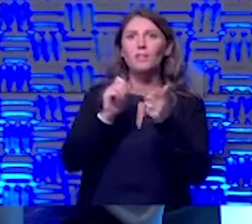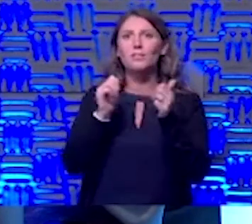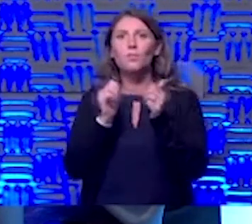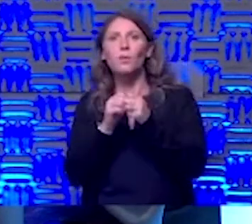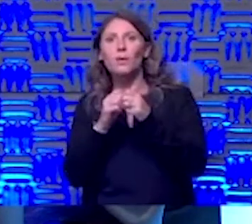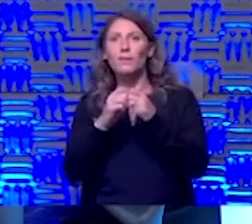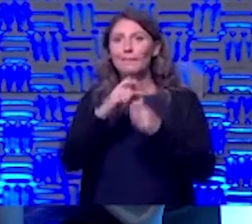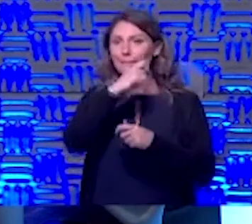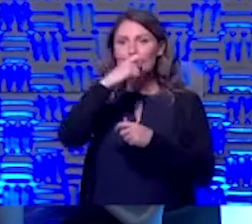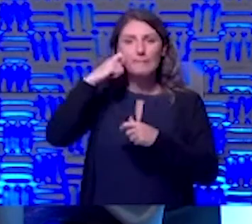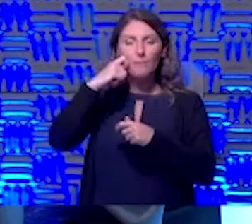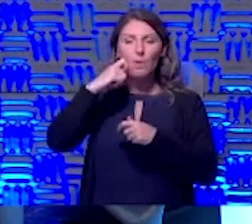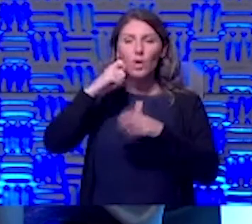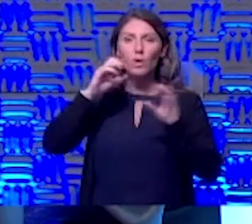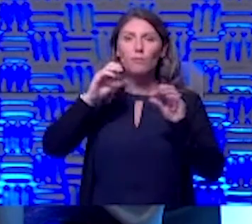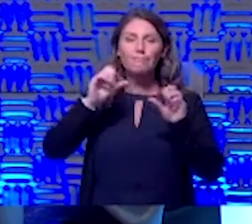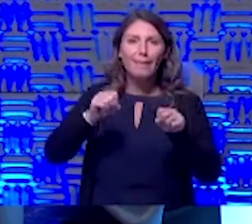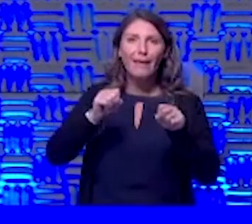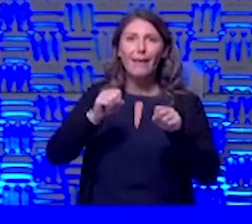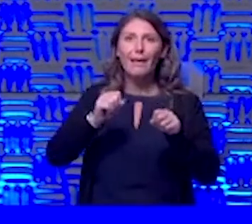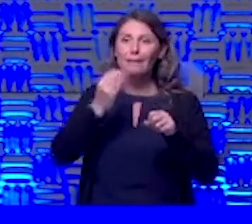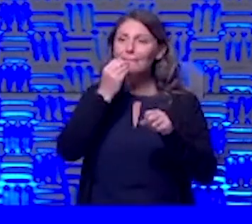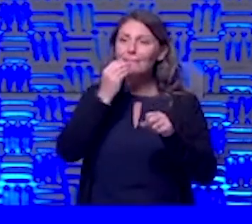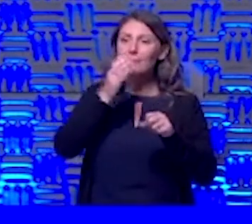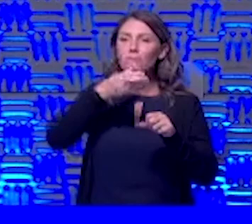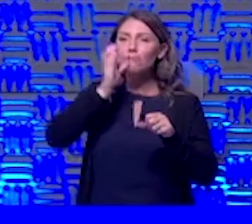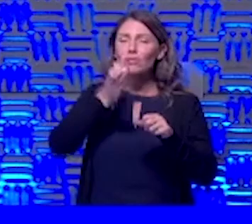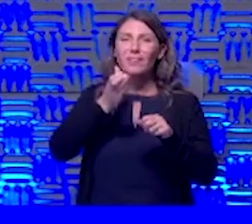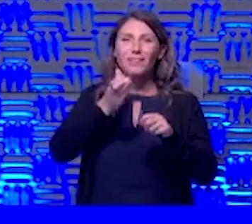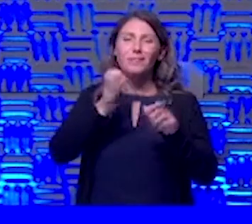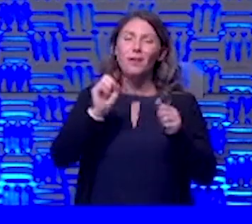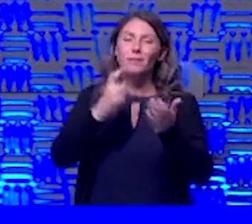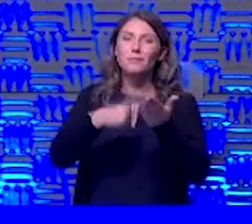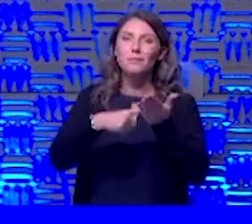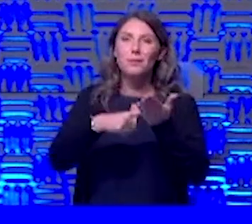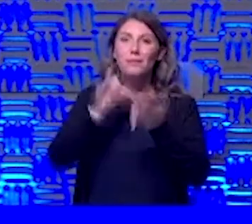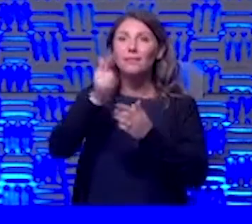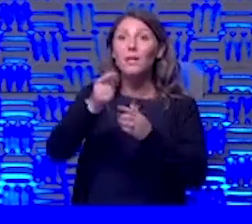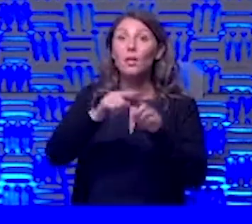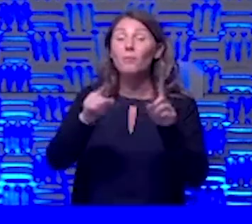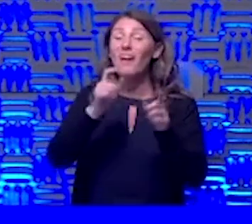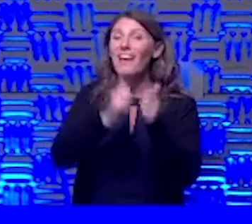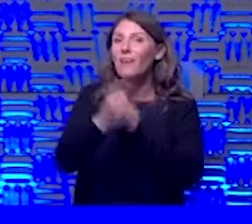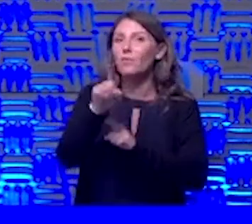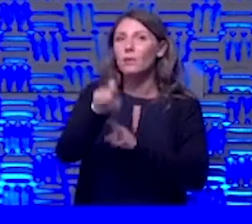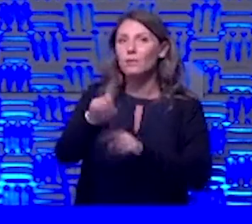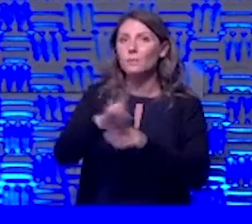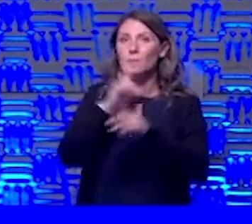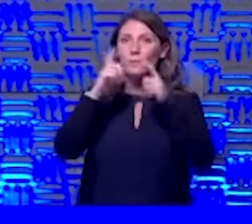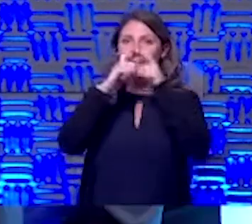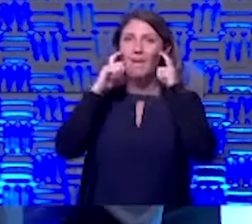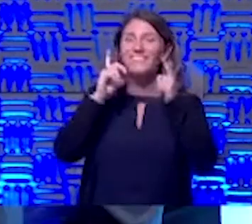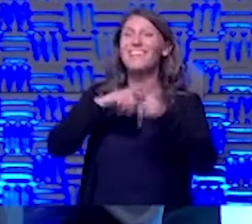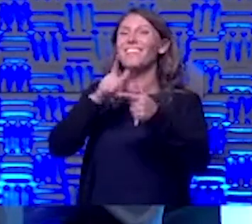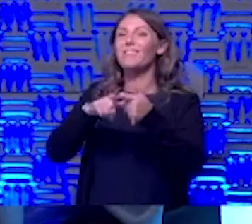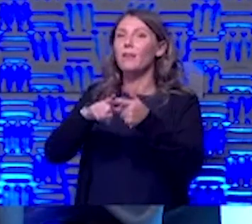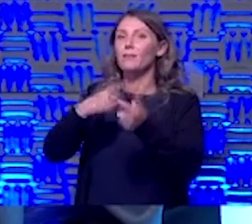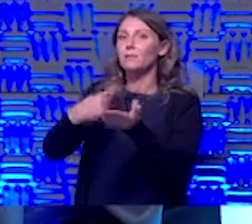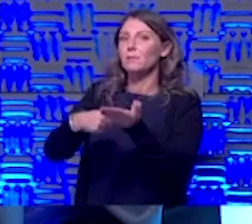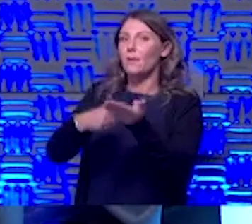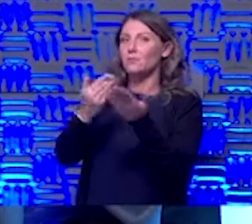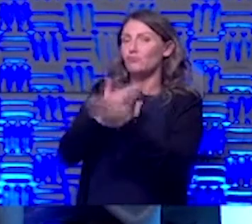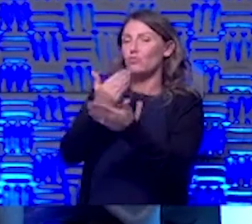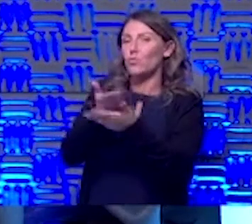could eat and drink. I think that's okay to talk about later. Let's get everybody in a mask first, and then we can talk about that kind of stuff. That is a great